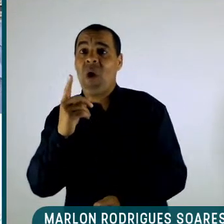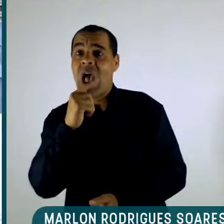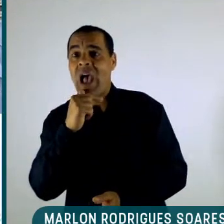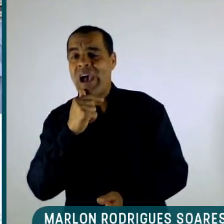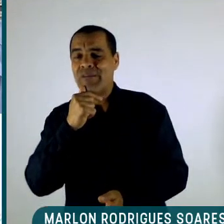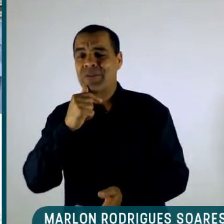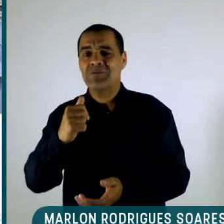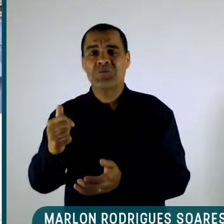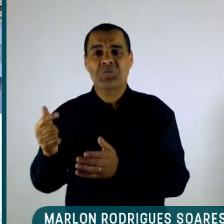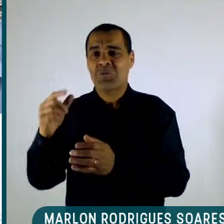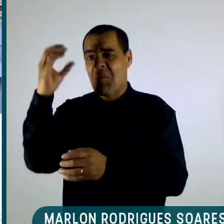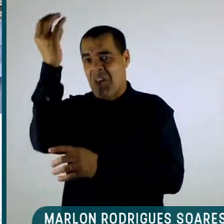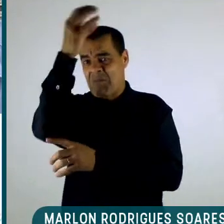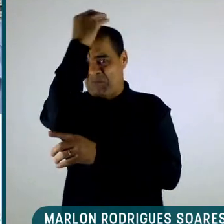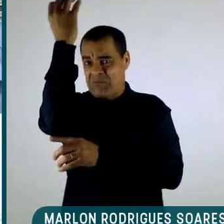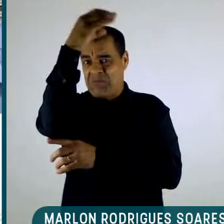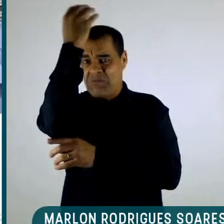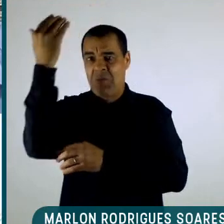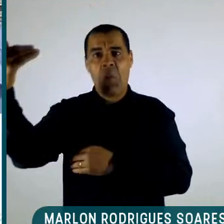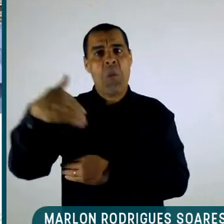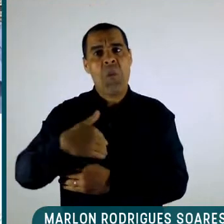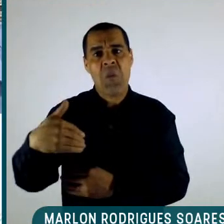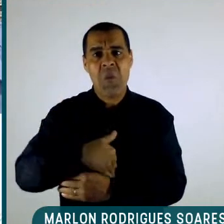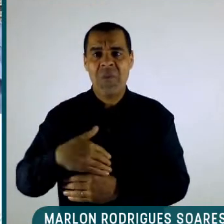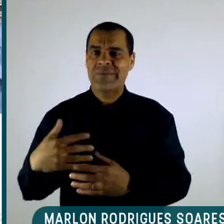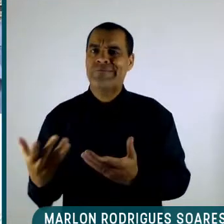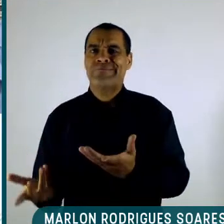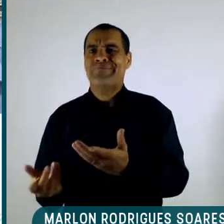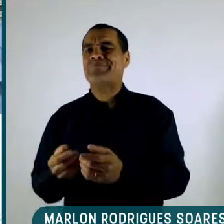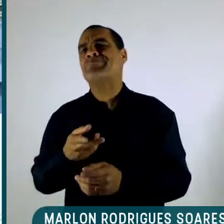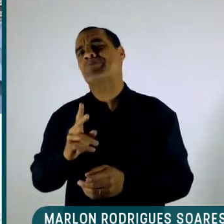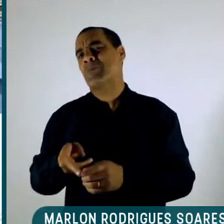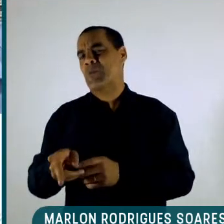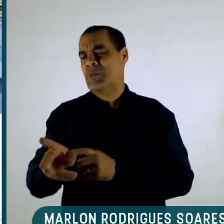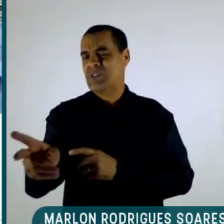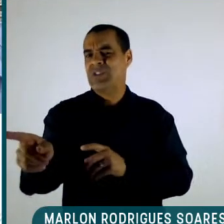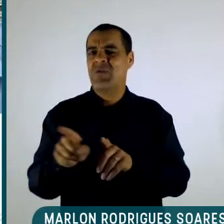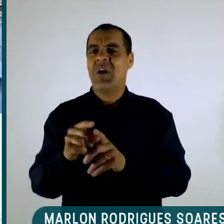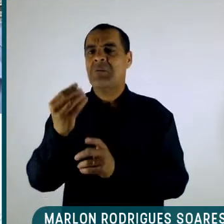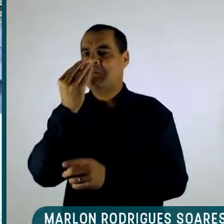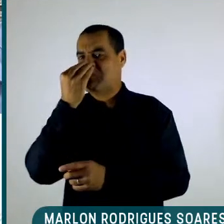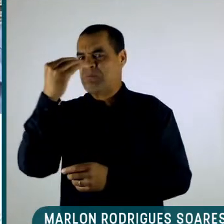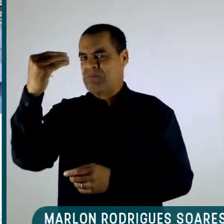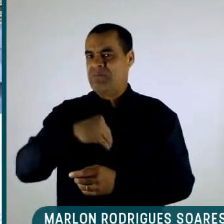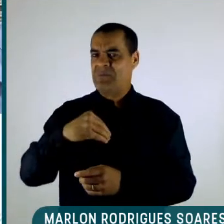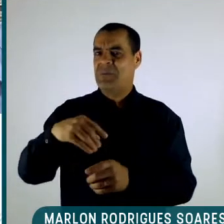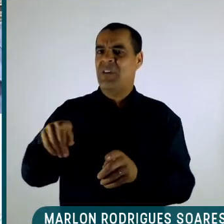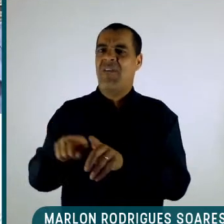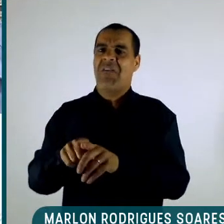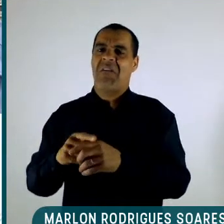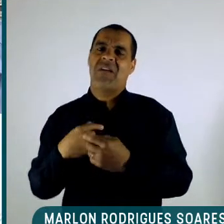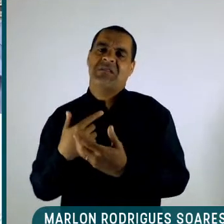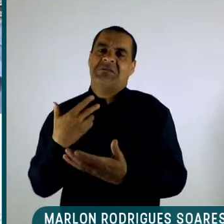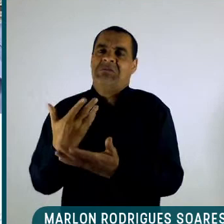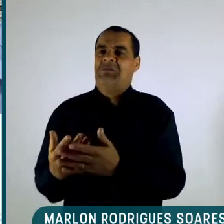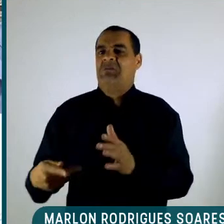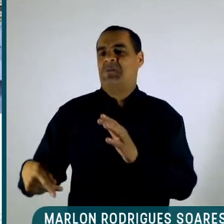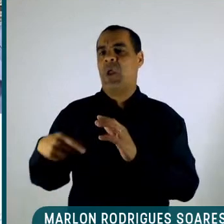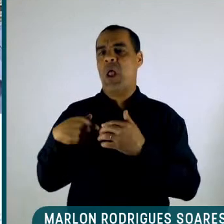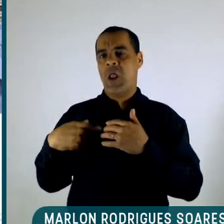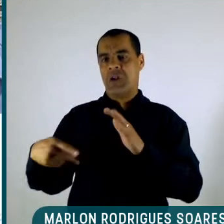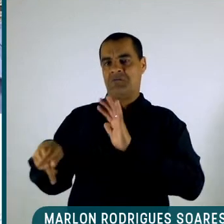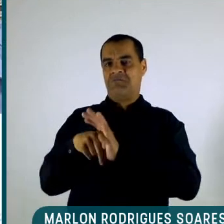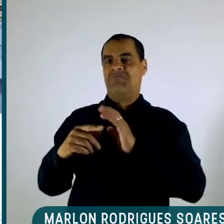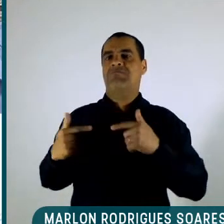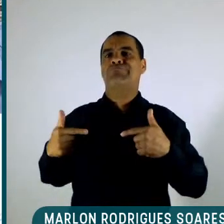our community. We have been the front page of many papers reporting how much